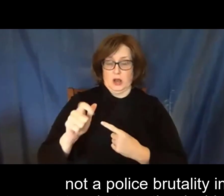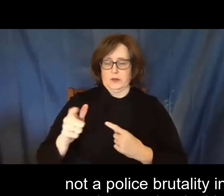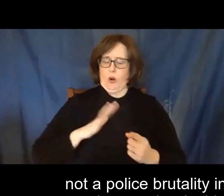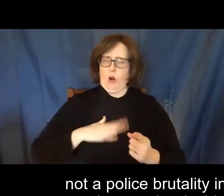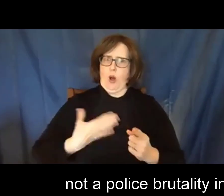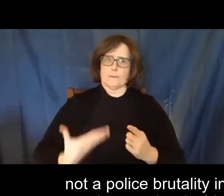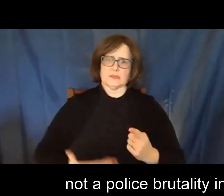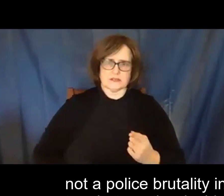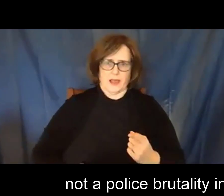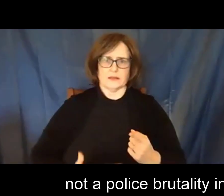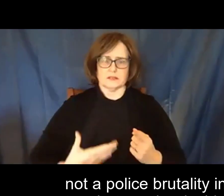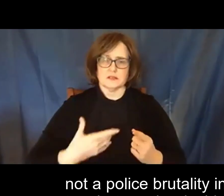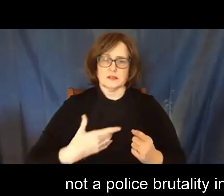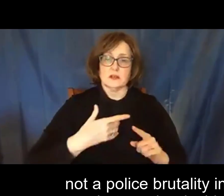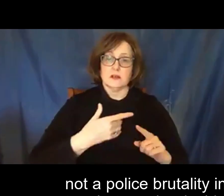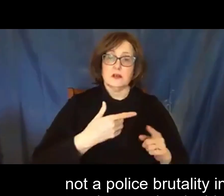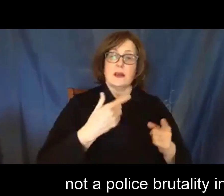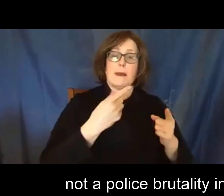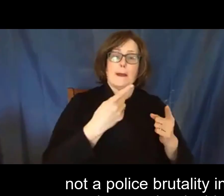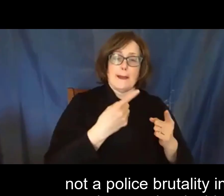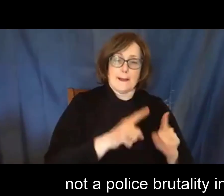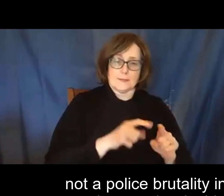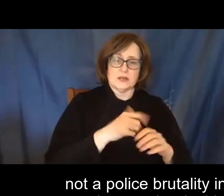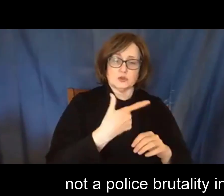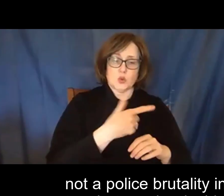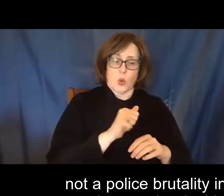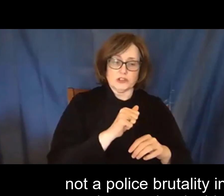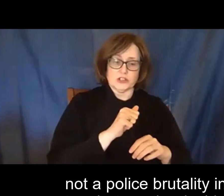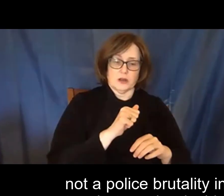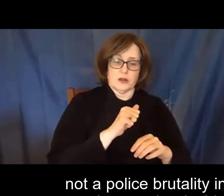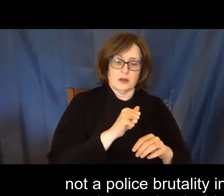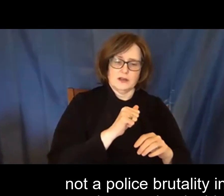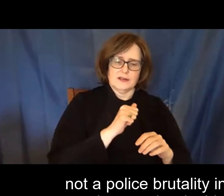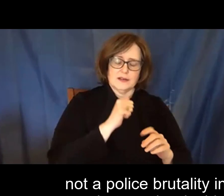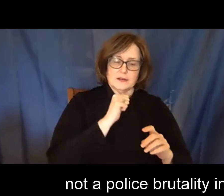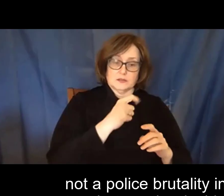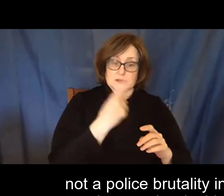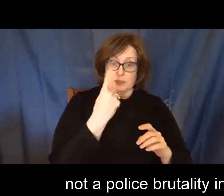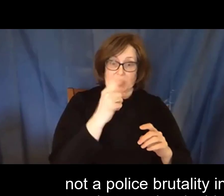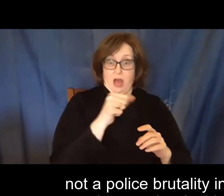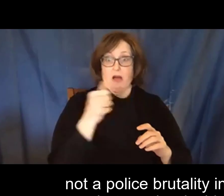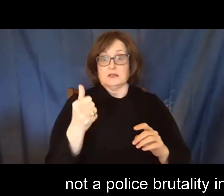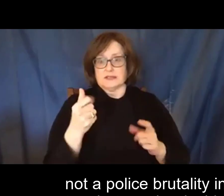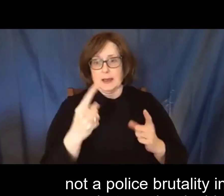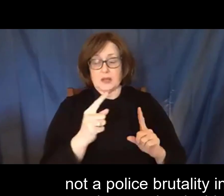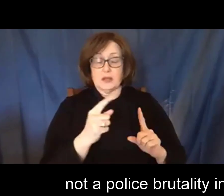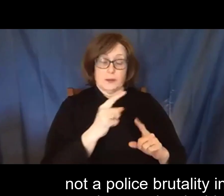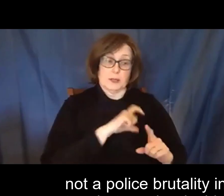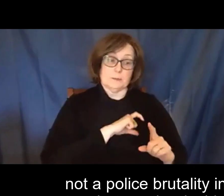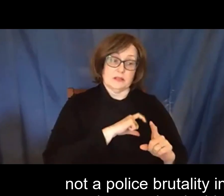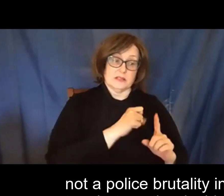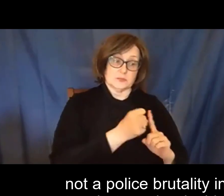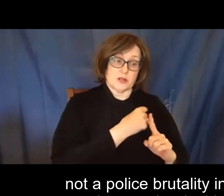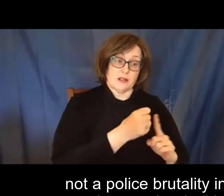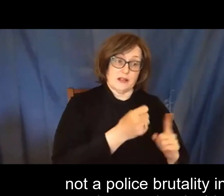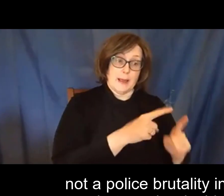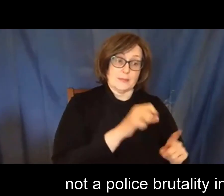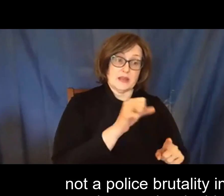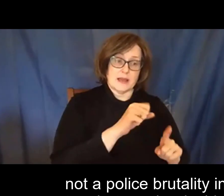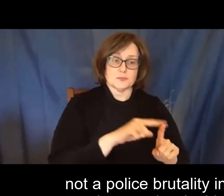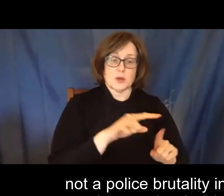not a police brutality incident. Well, we had that too, but another incident in which a Black man